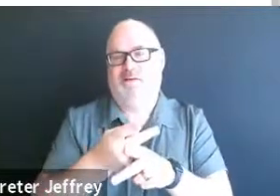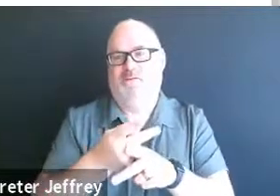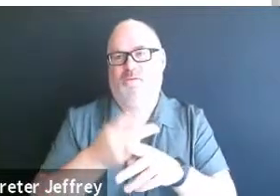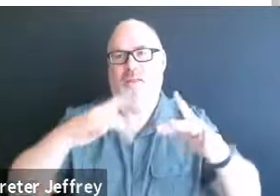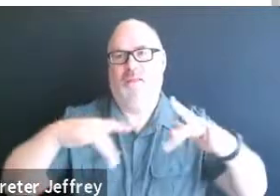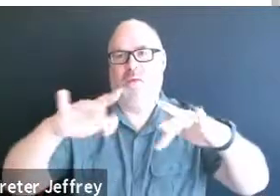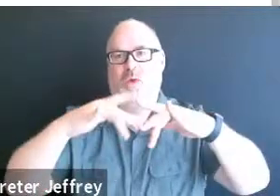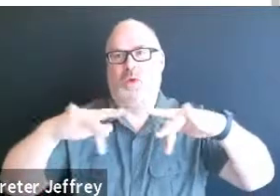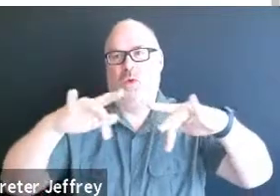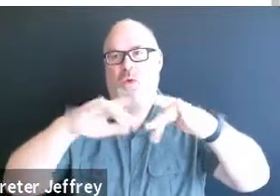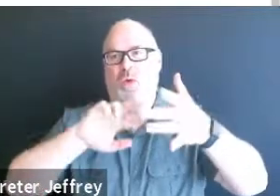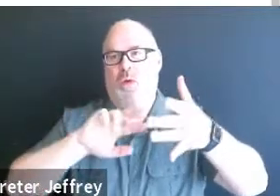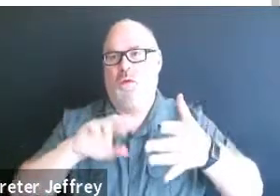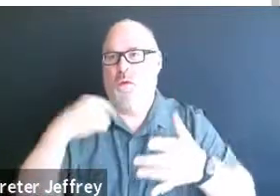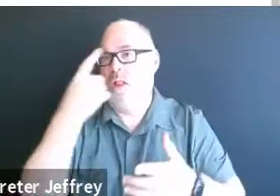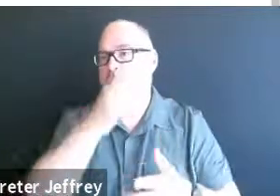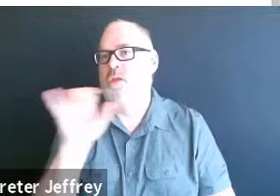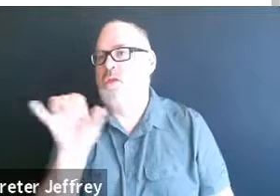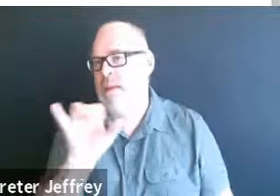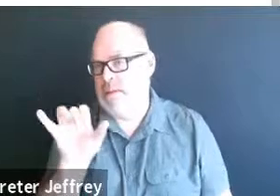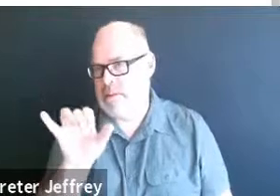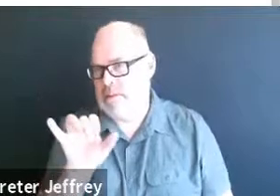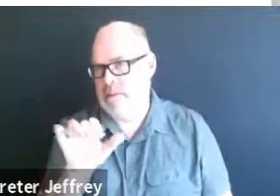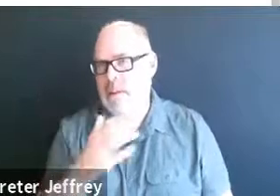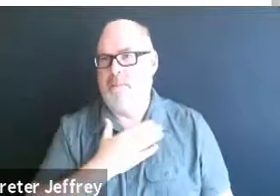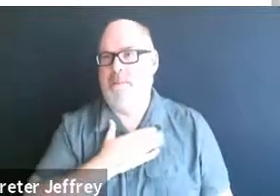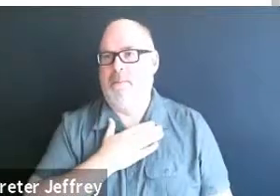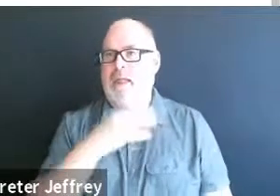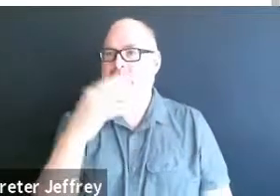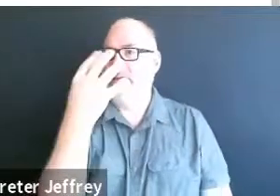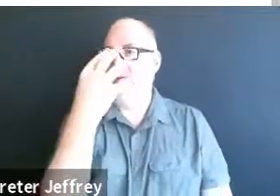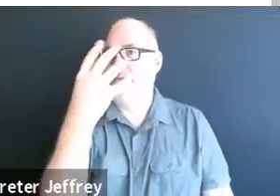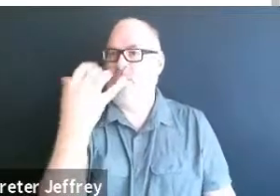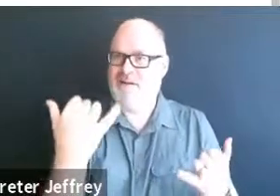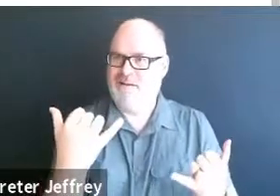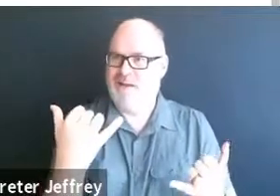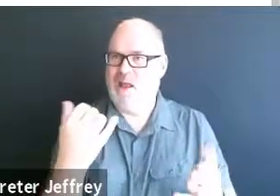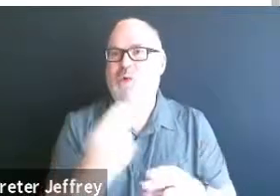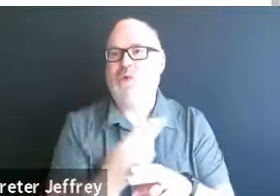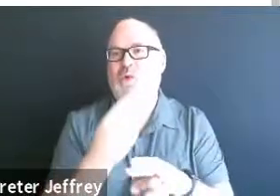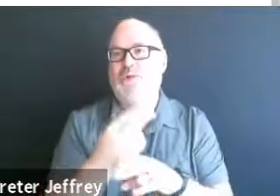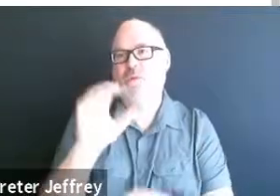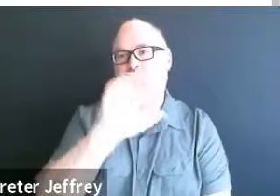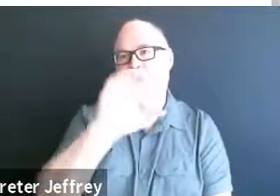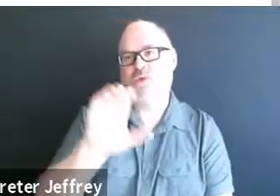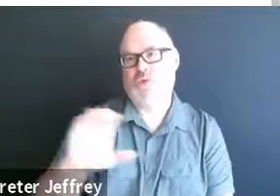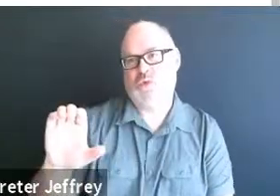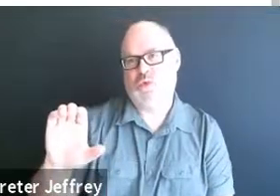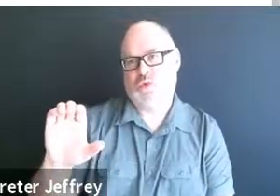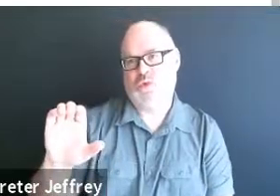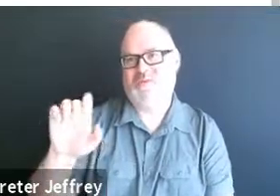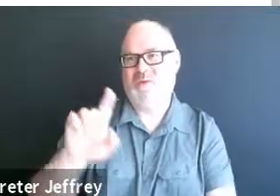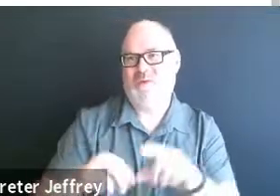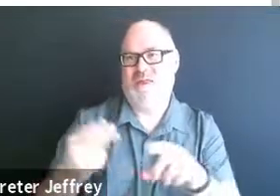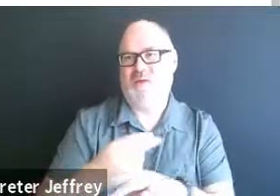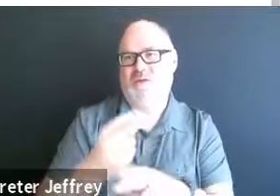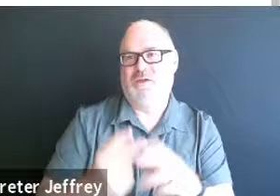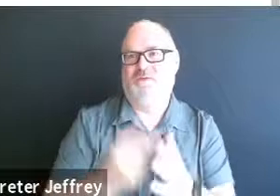record media option looks like, as my camera, my webcam, is already working for this Zoom webinar.